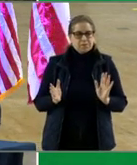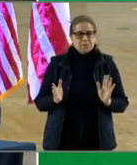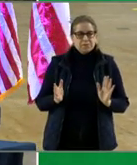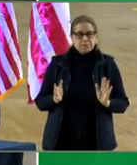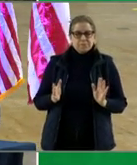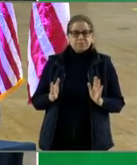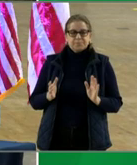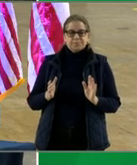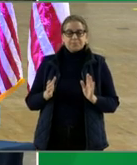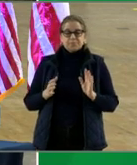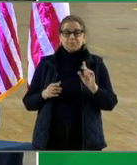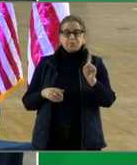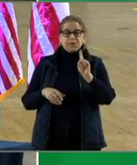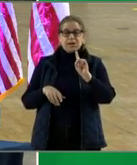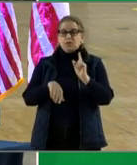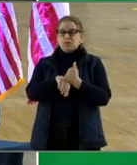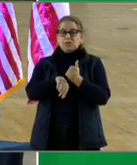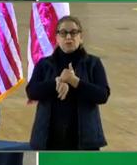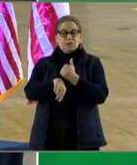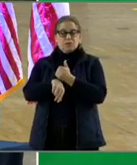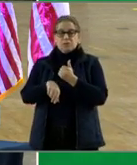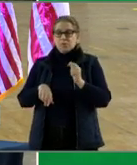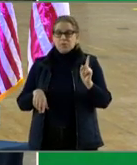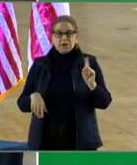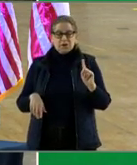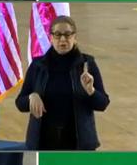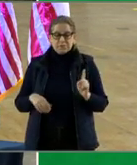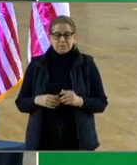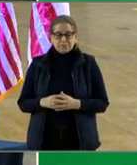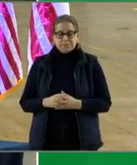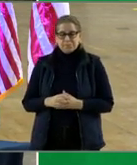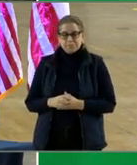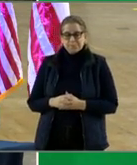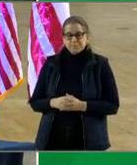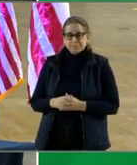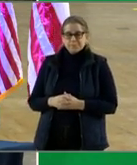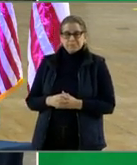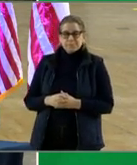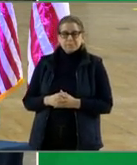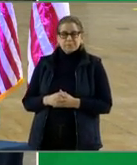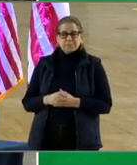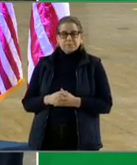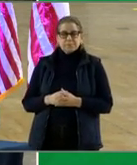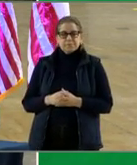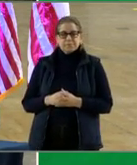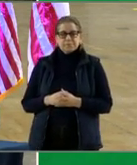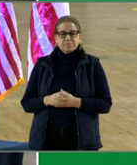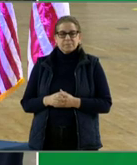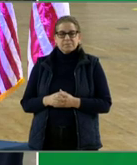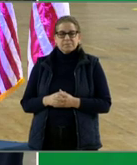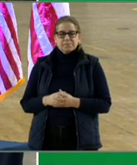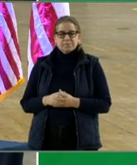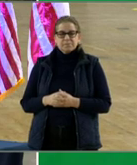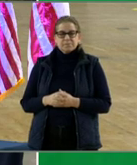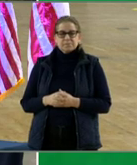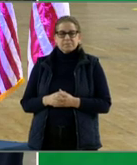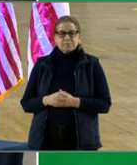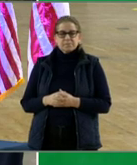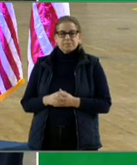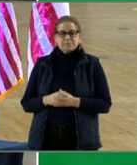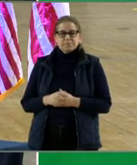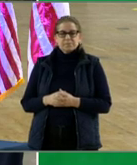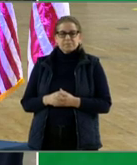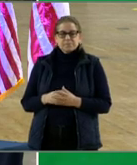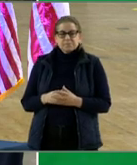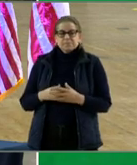that, and Dr. Nesbitt hit on a little of that. I'll just put out there that we've assessed over 39 facilities from across the District of Columbia,